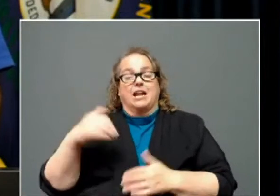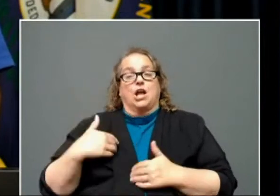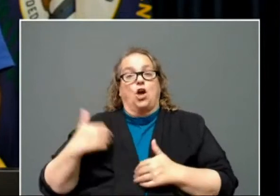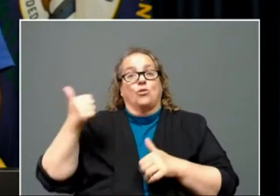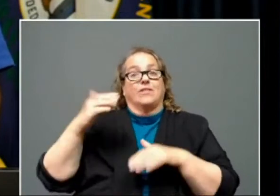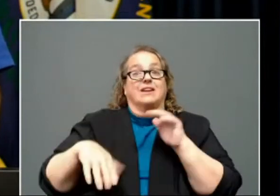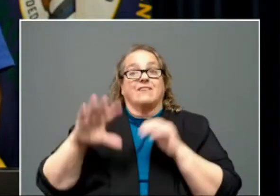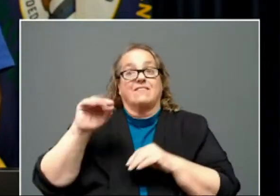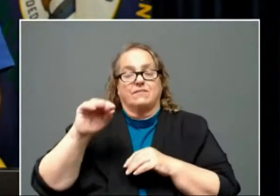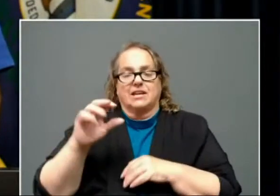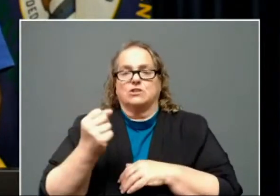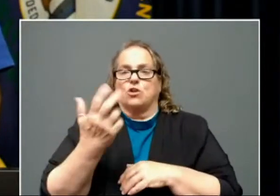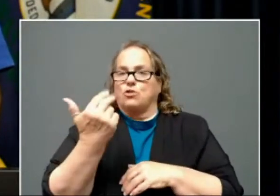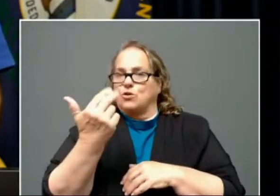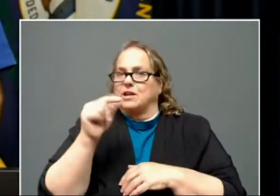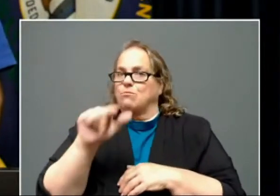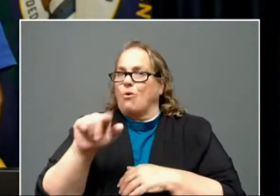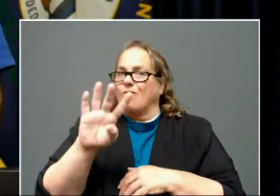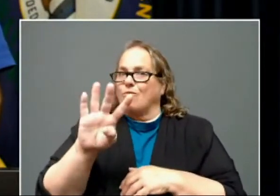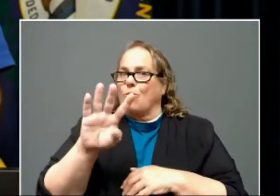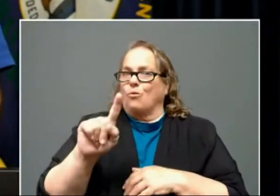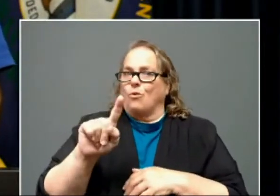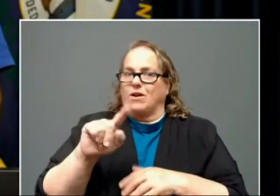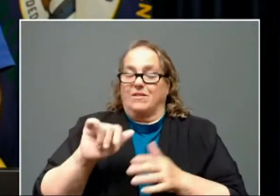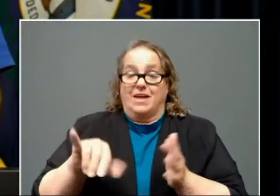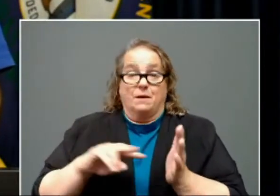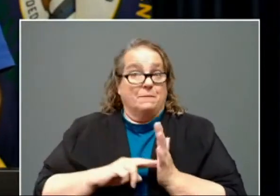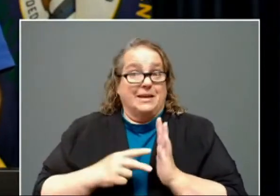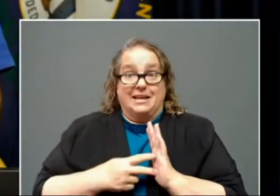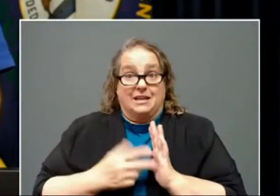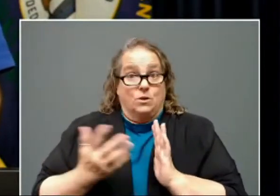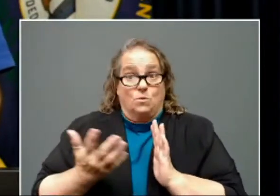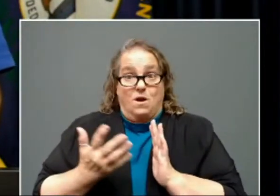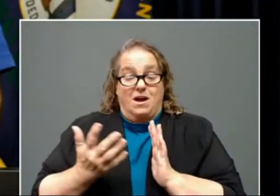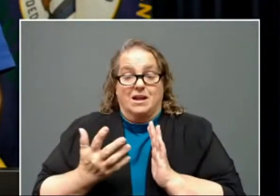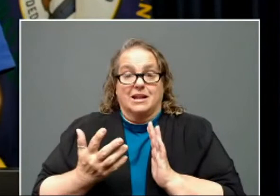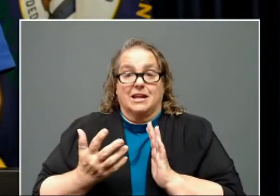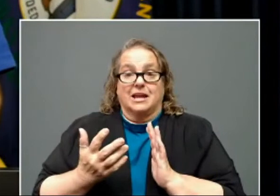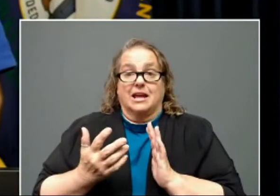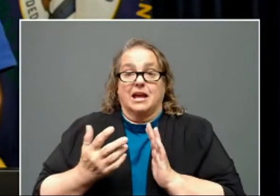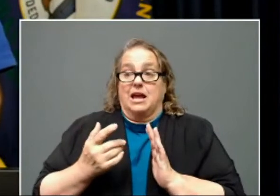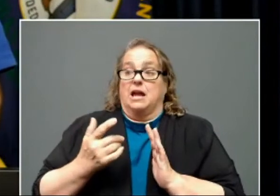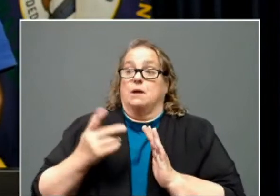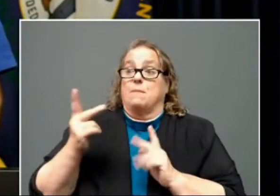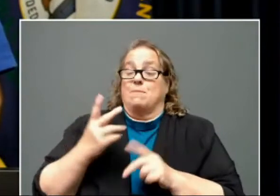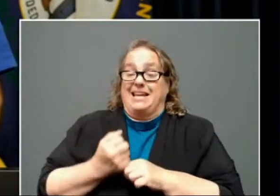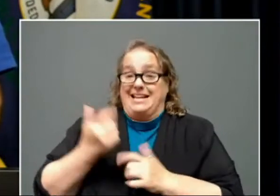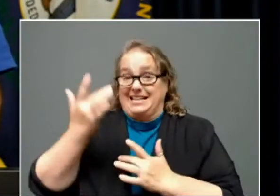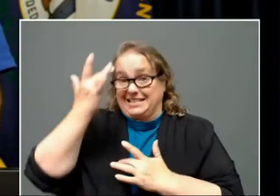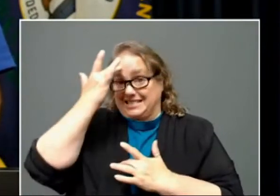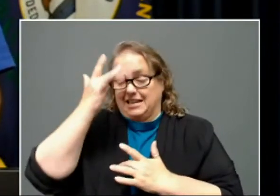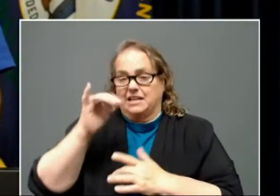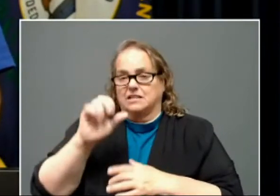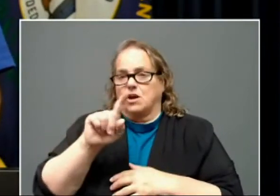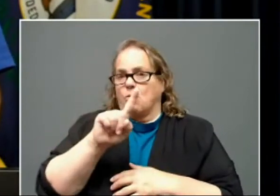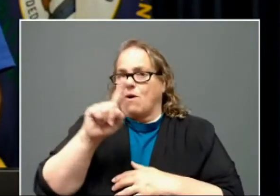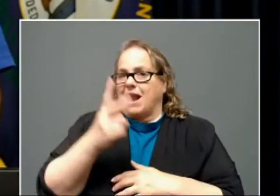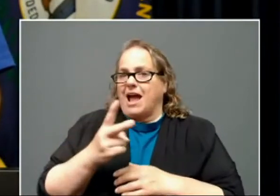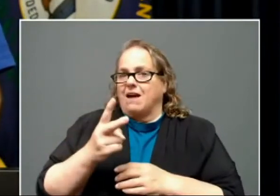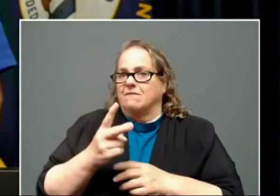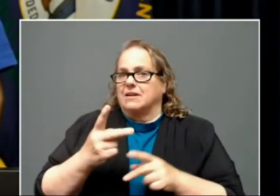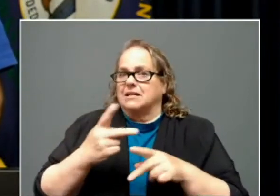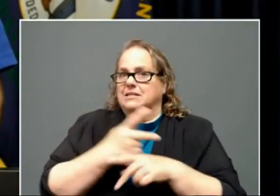is 13.41. In other words, it's more than the incident rate is 1.5 times, a little bit more than